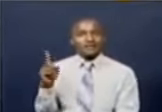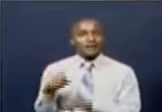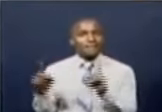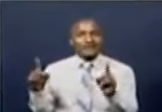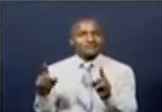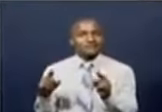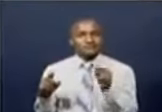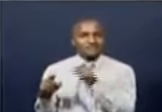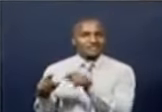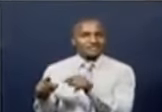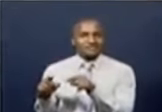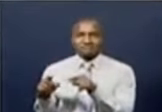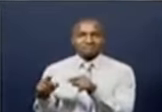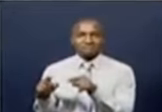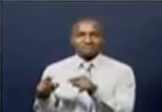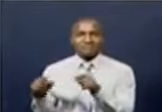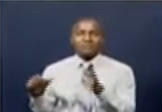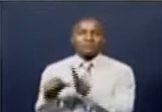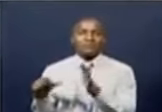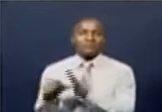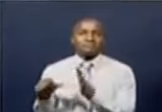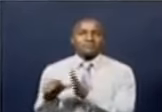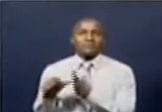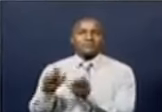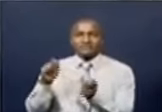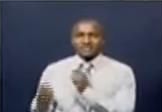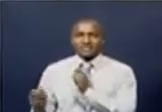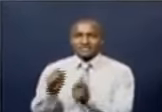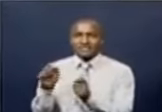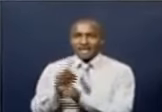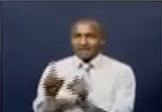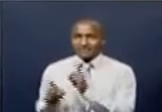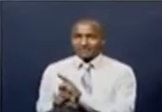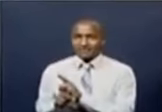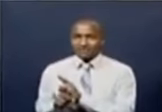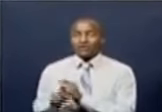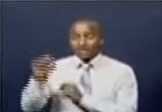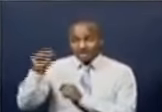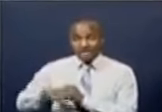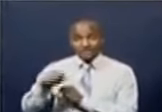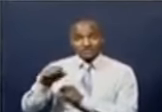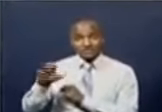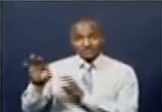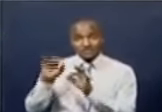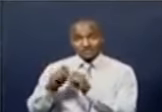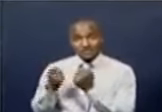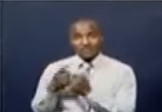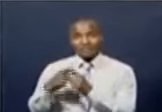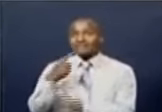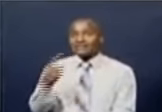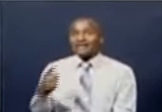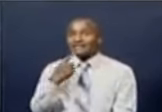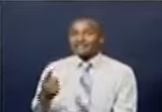had a lot of arm twisting in this case. Yes, you are selecting your team, but we detect you what you're supposed to